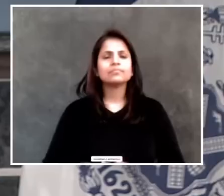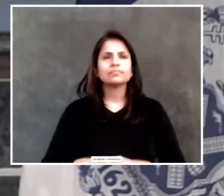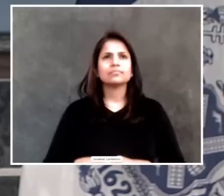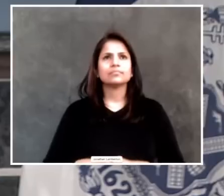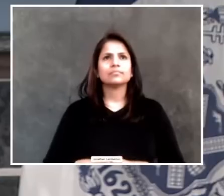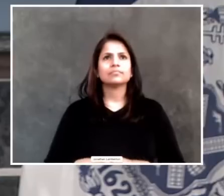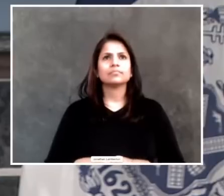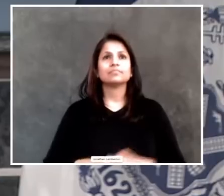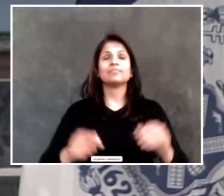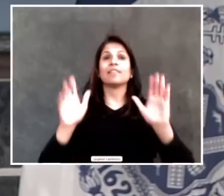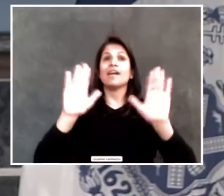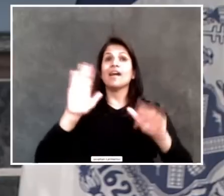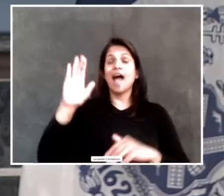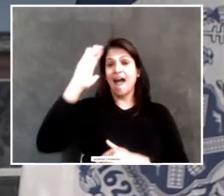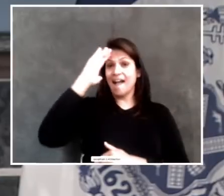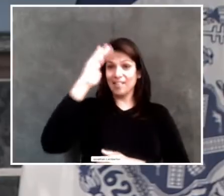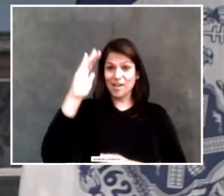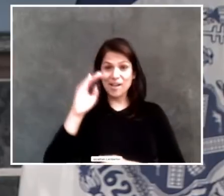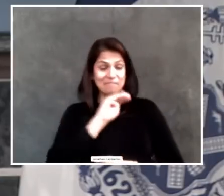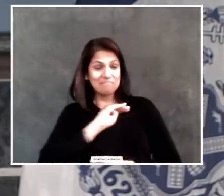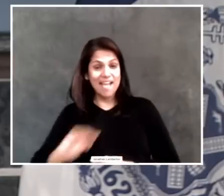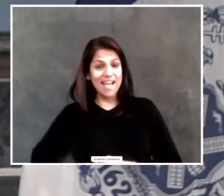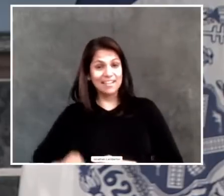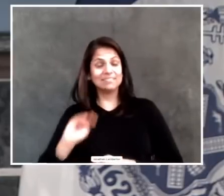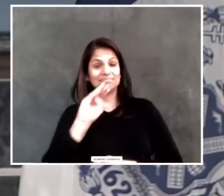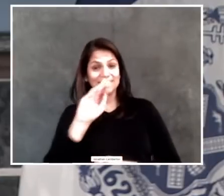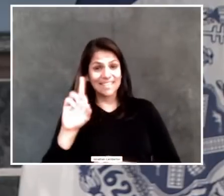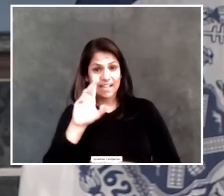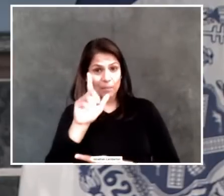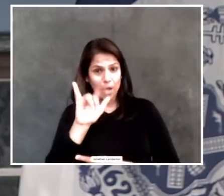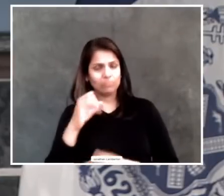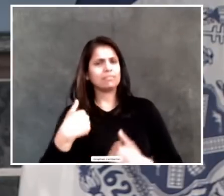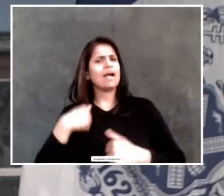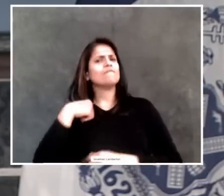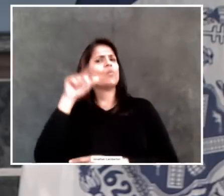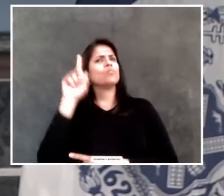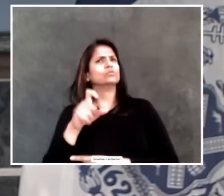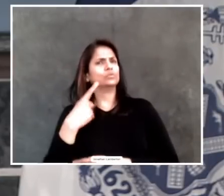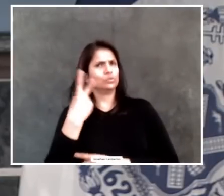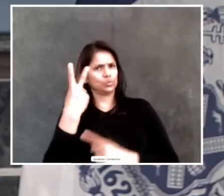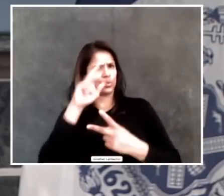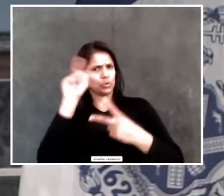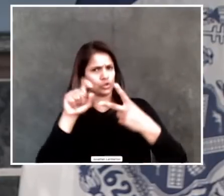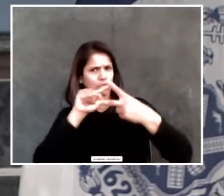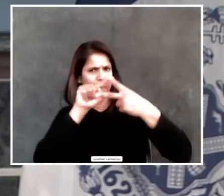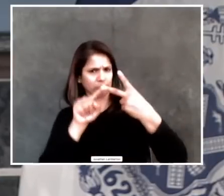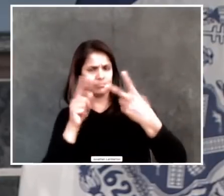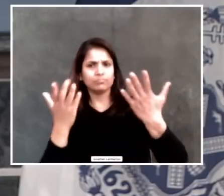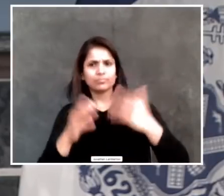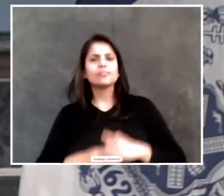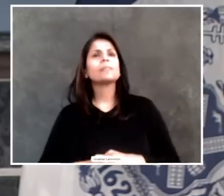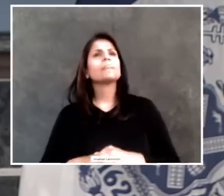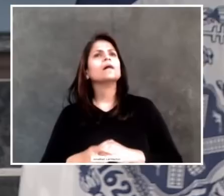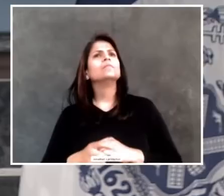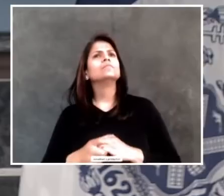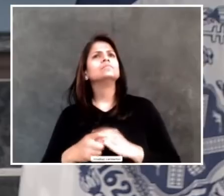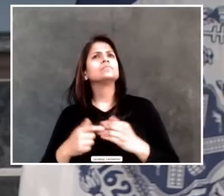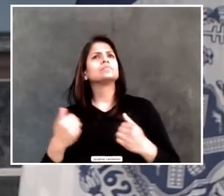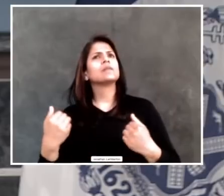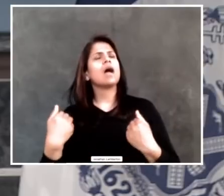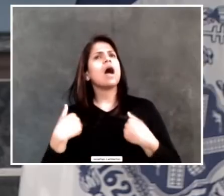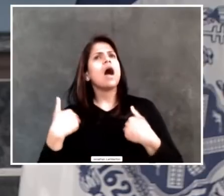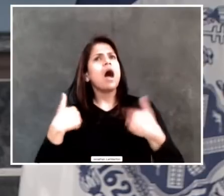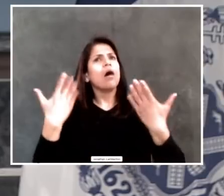I wanted to ask quickly two things. One, do you have an update on how the city